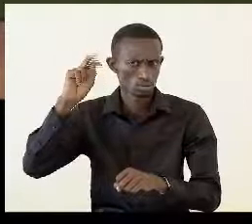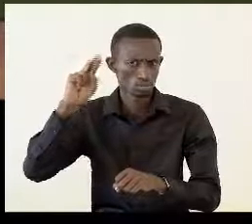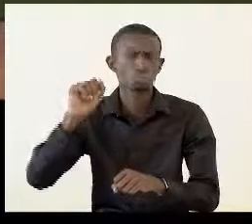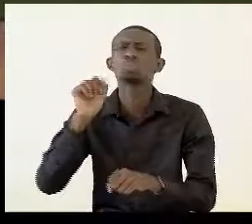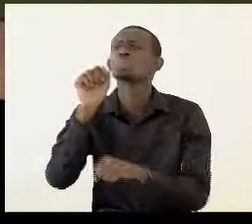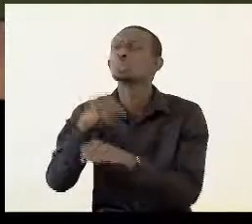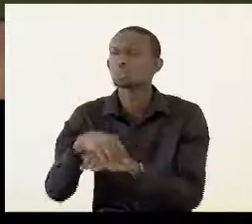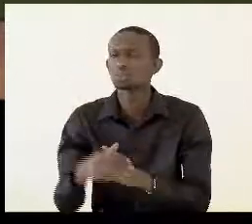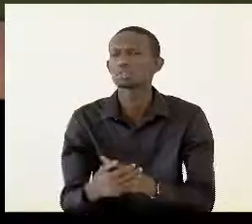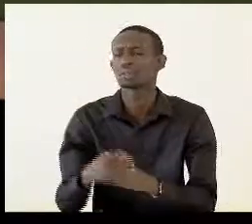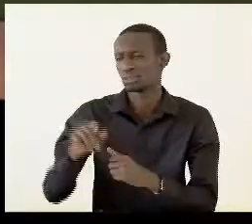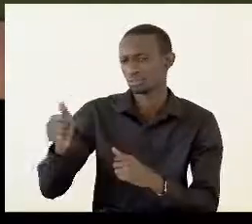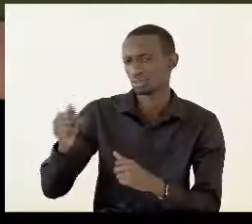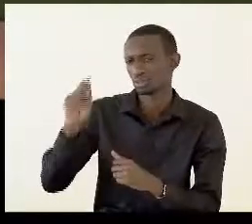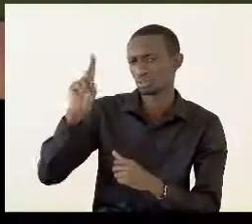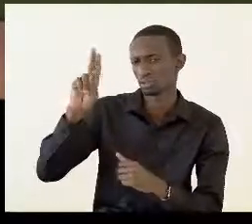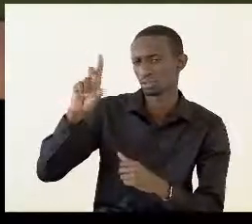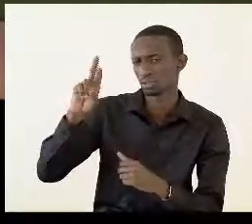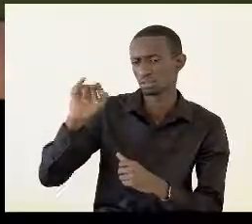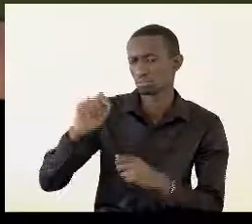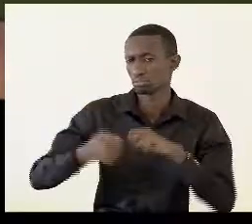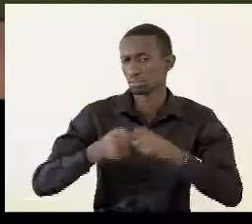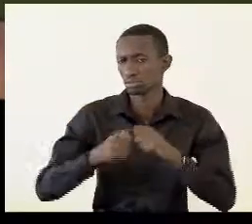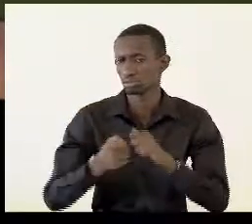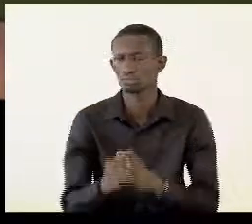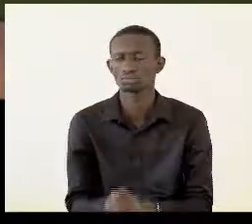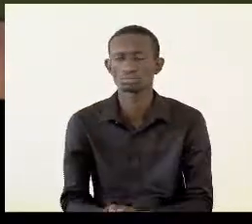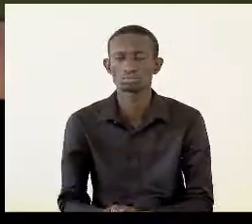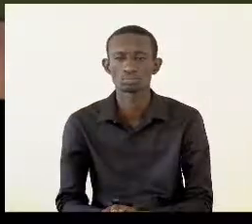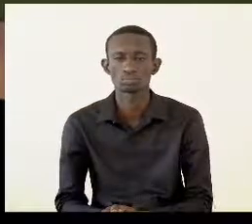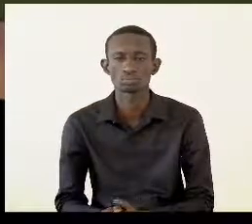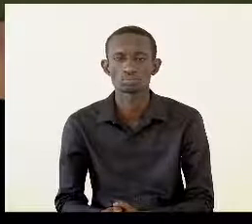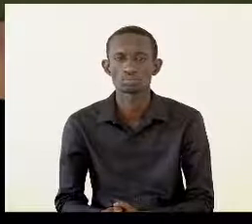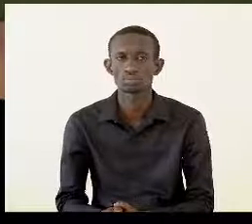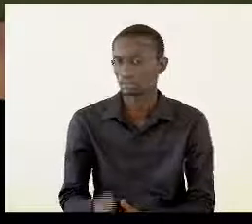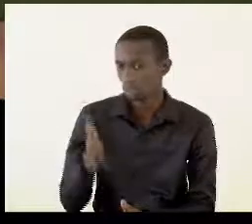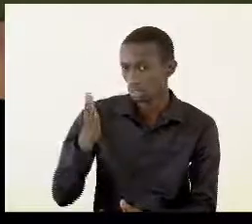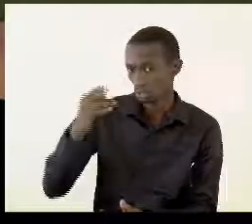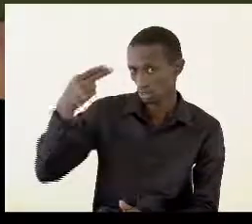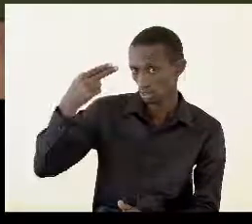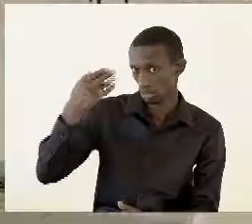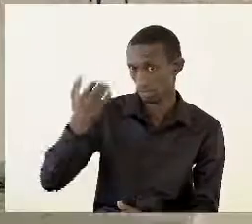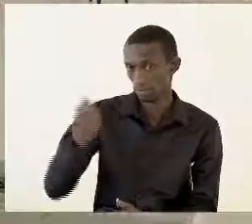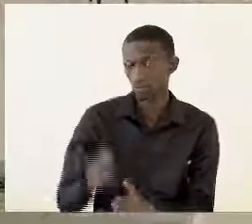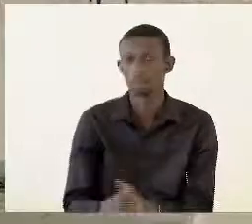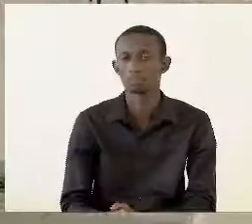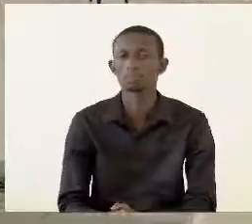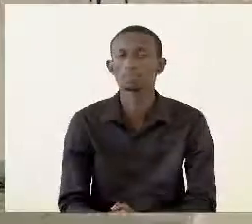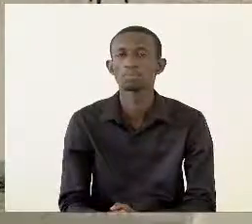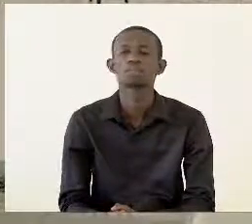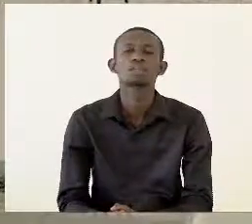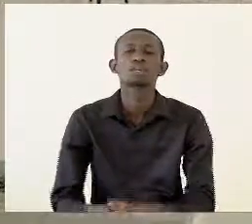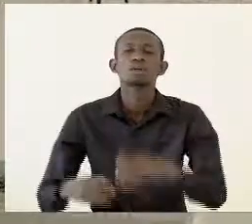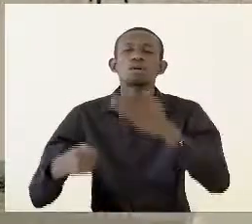these alkali metals. So in these compounds, hydrogen has a negative